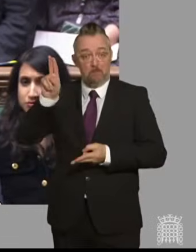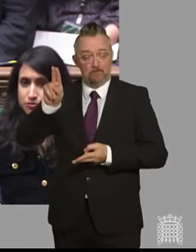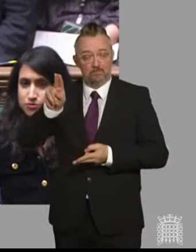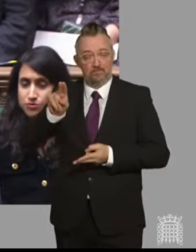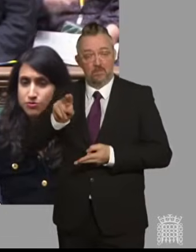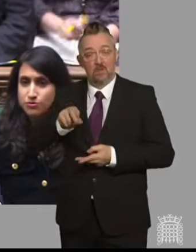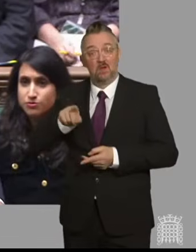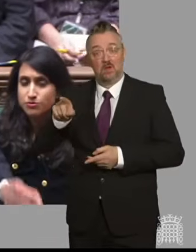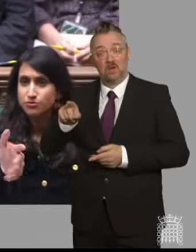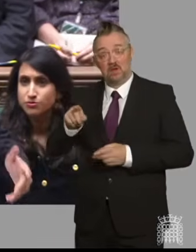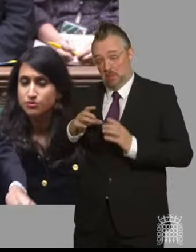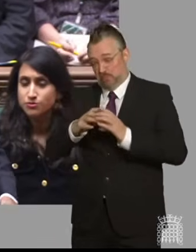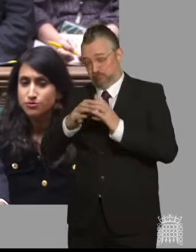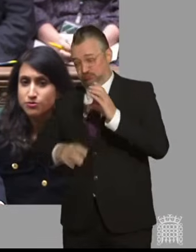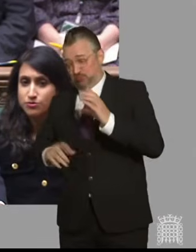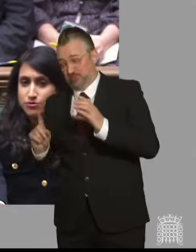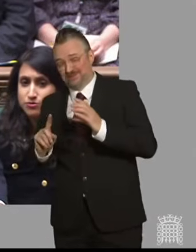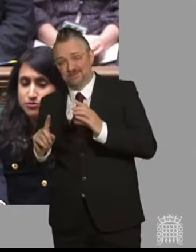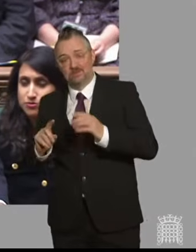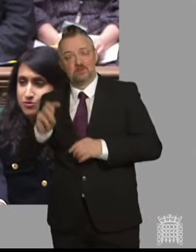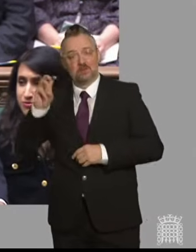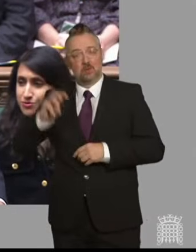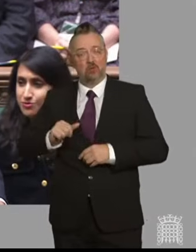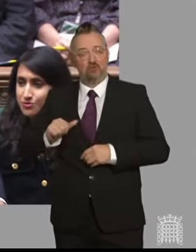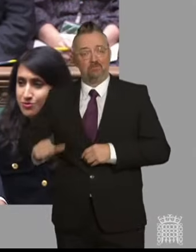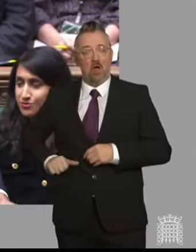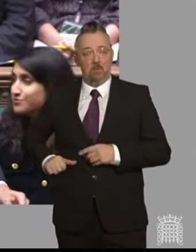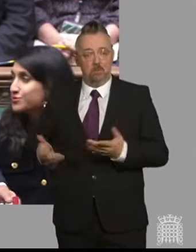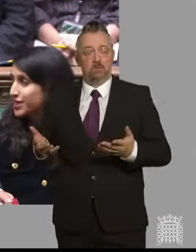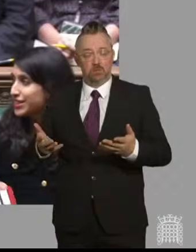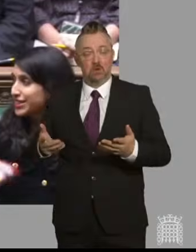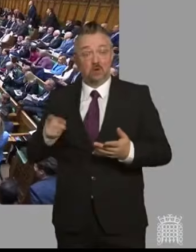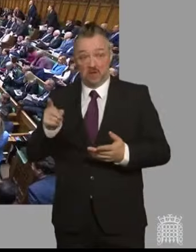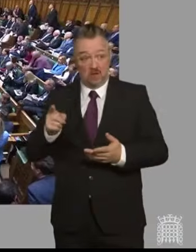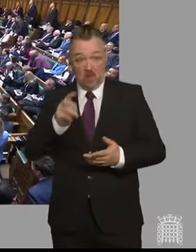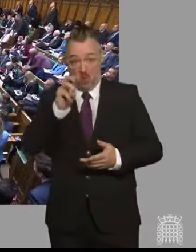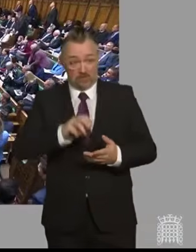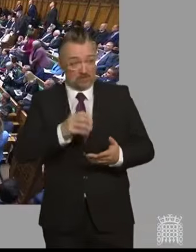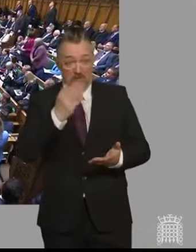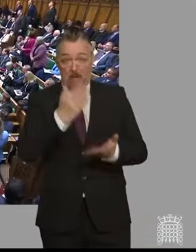Those are the facts in Wales, and we're going to continue to point them out at every opportunity.